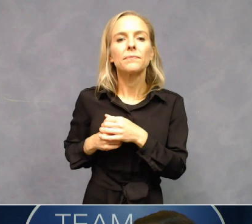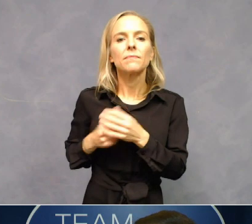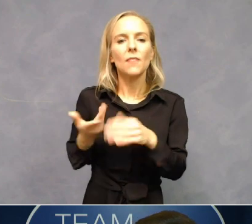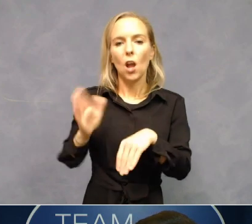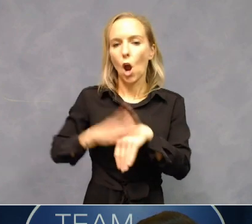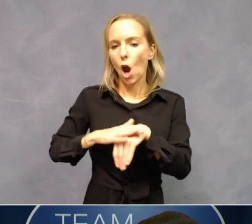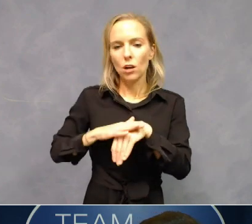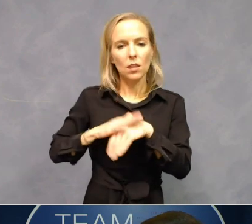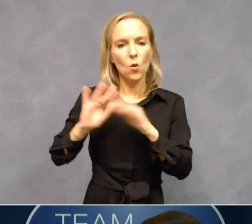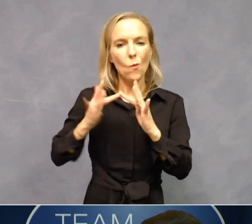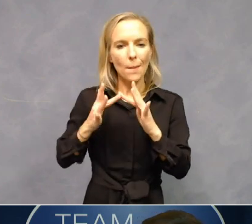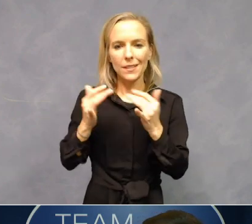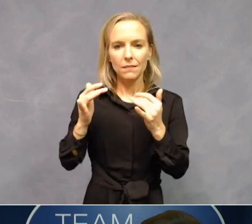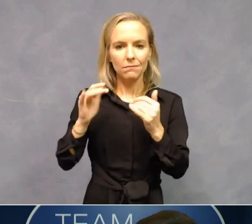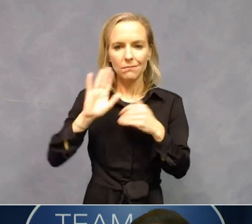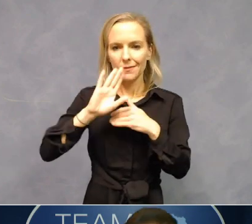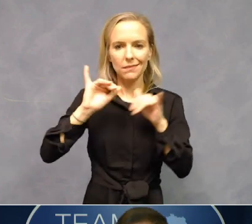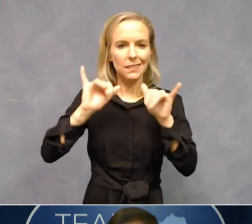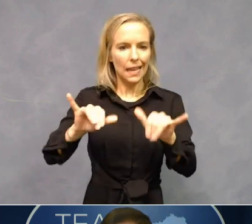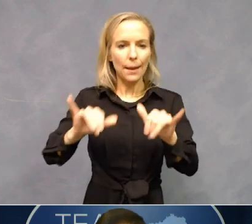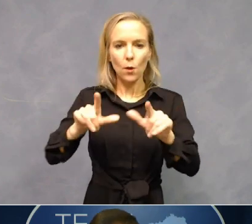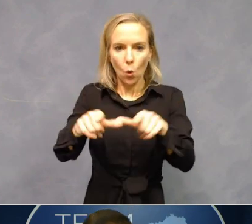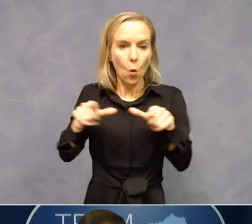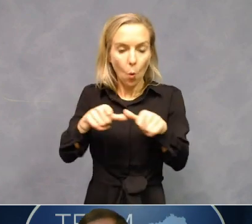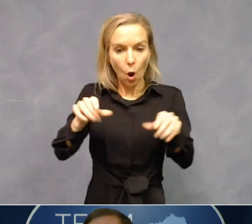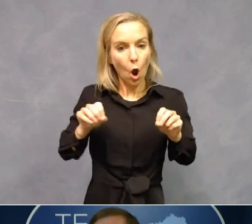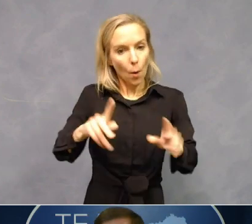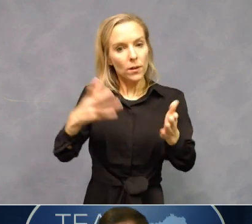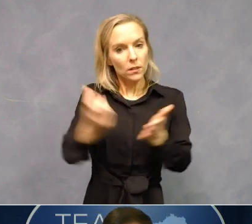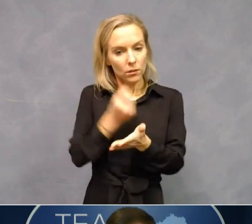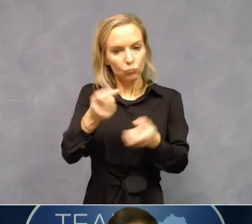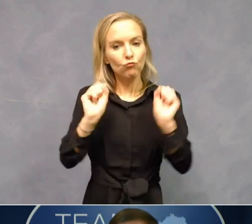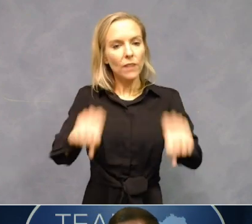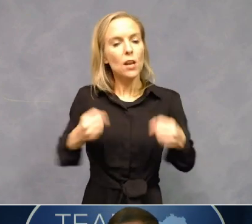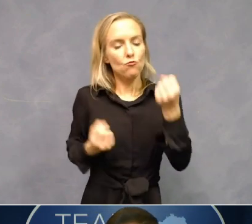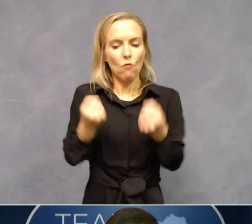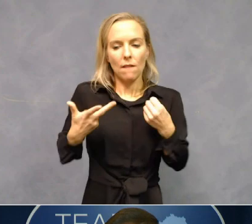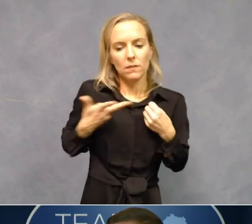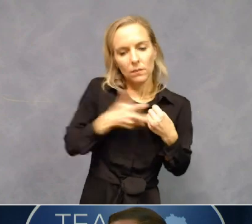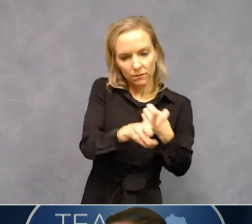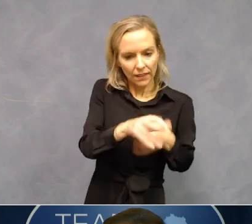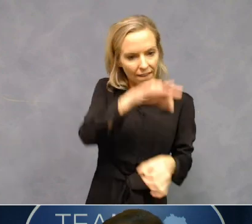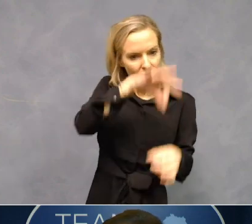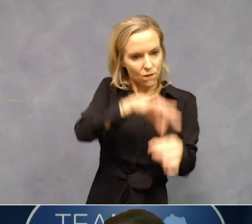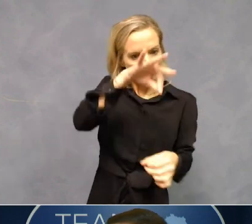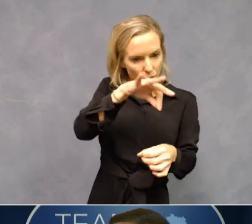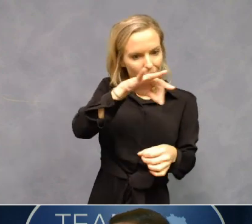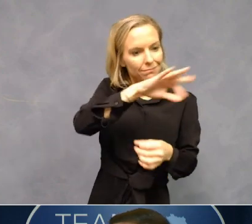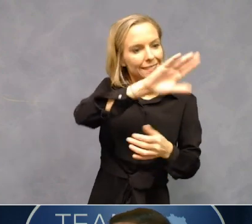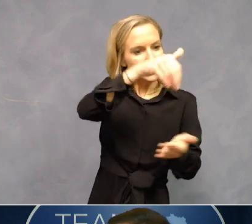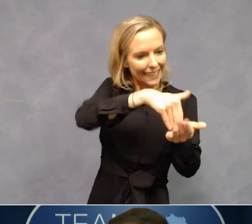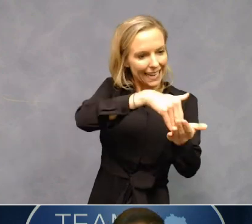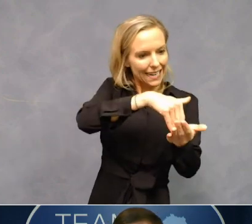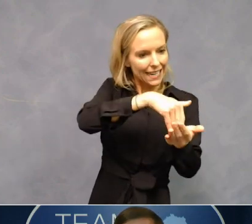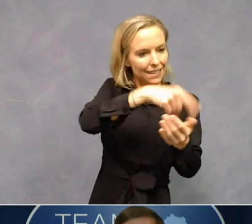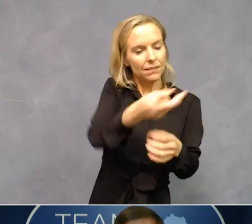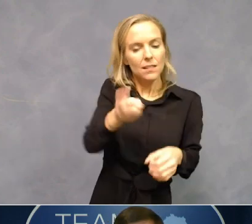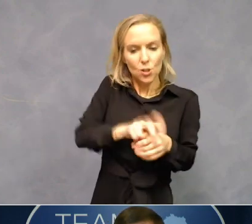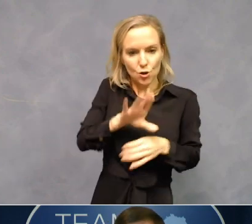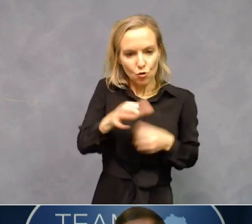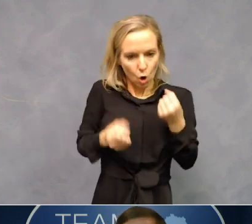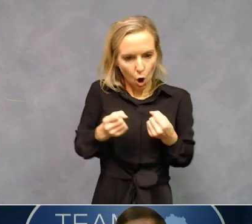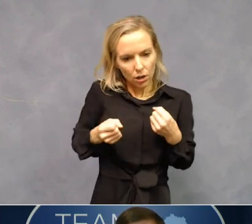other locations, but it's an opportunity for you to drive up, vote in that super center, get back in your car, go